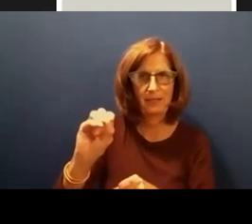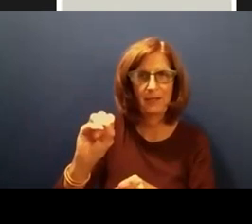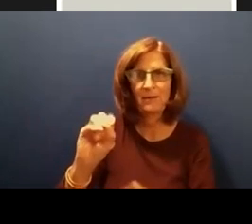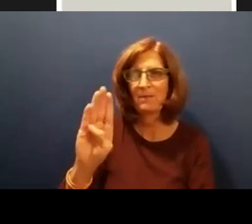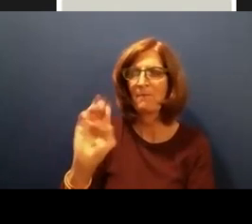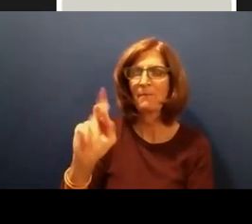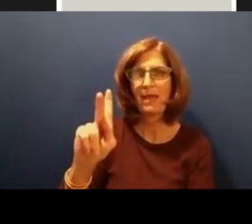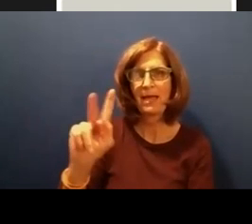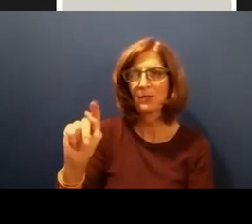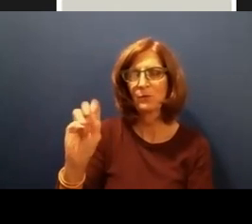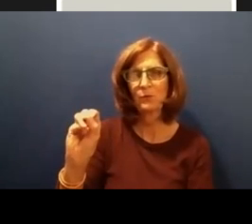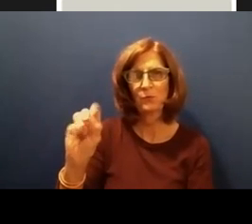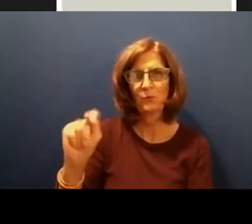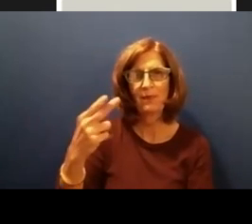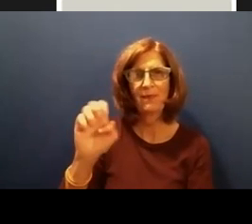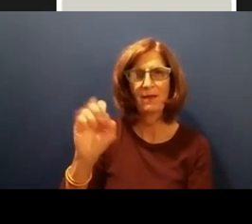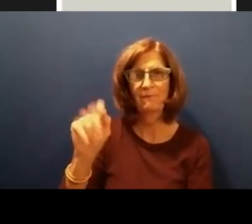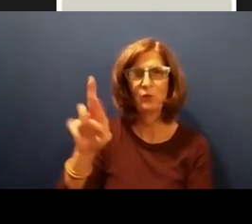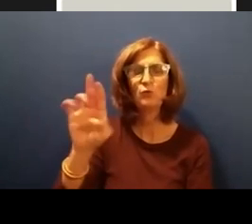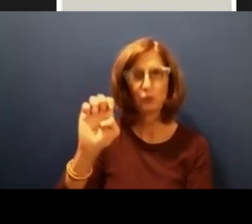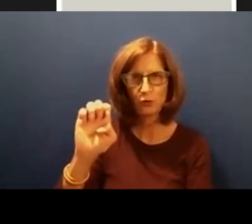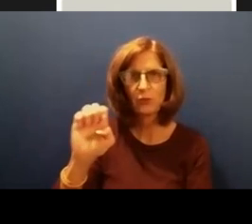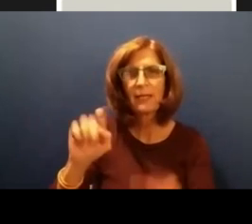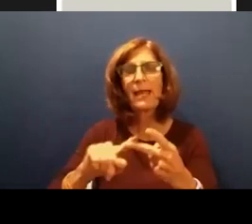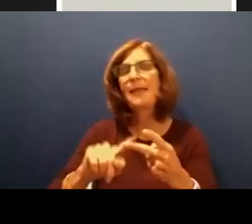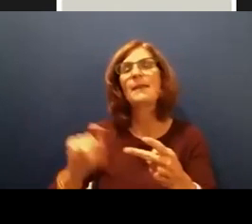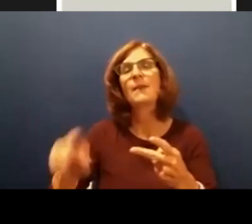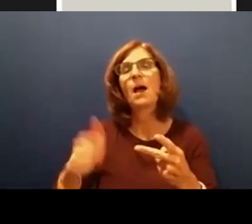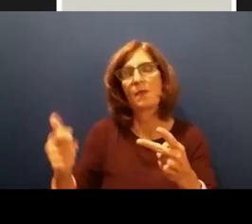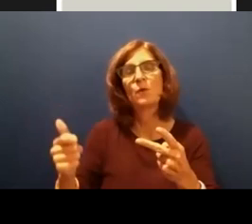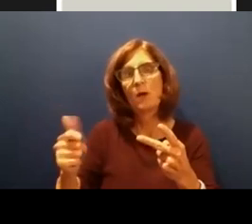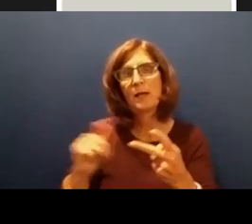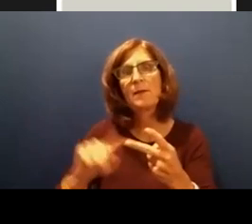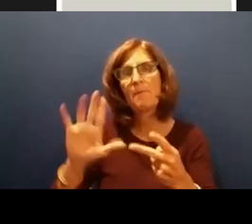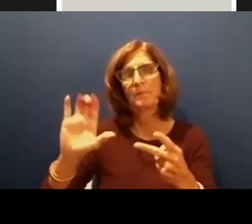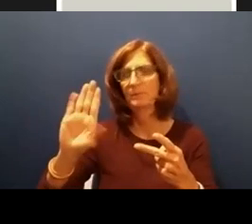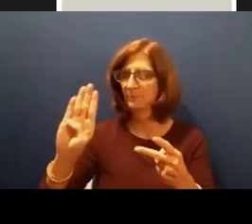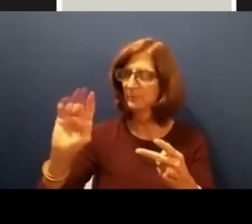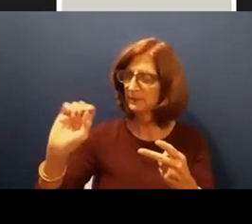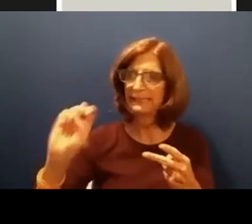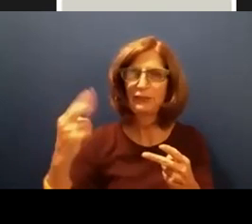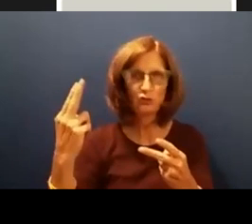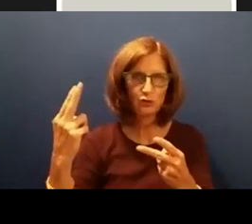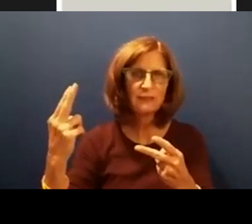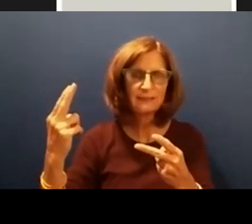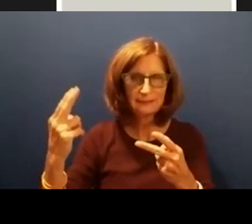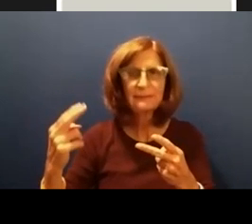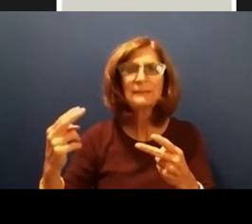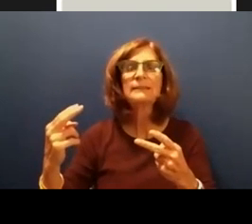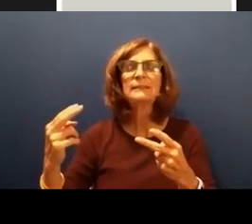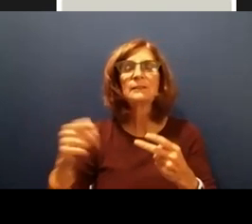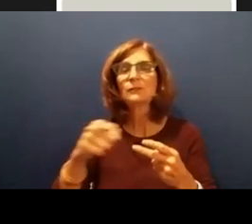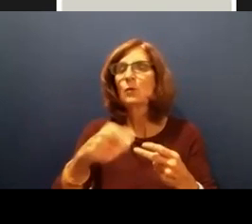leasing team is up to speed on the type of tenants we are looking for. And, with Southside Works, we've always been trying to bring